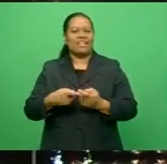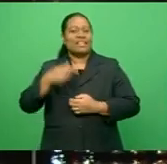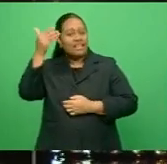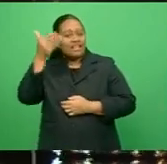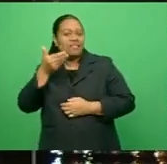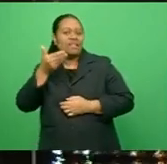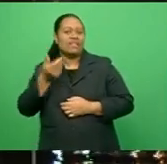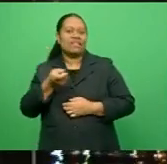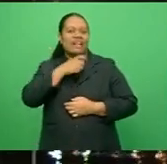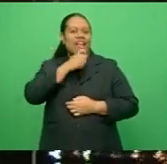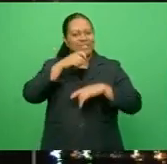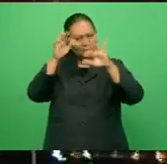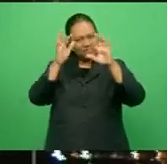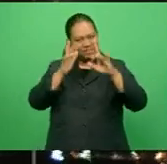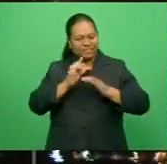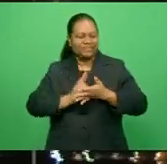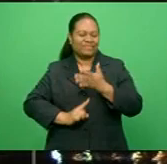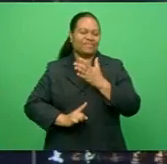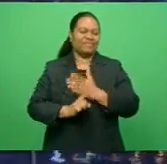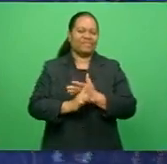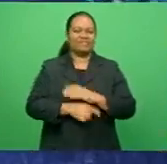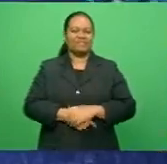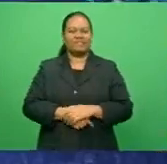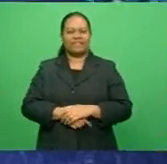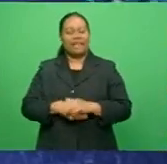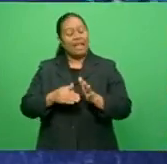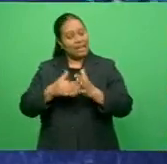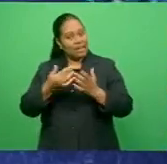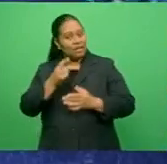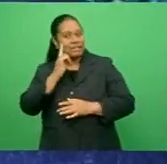evening showers affecting the rest of the country. Quick look